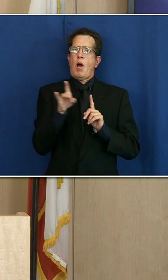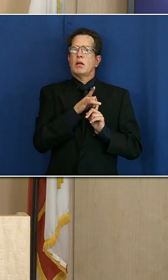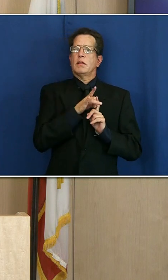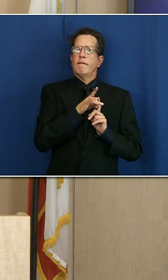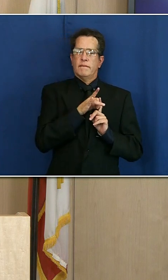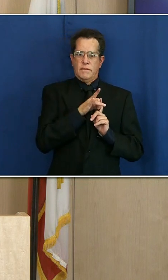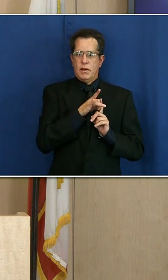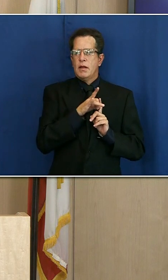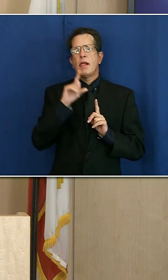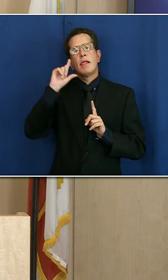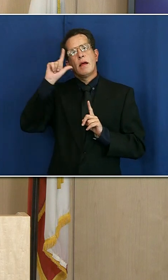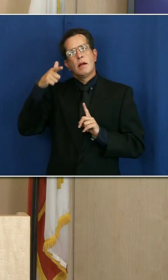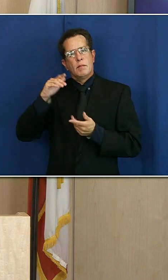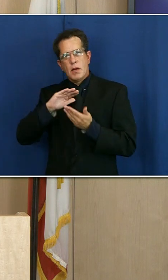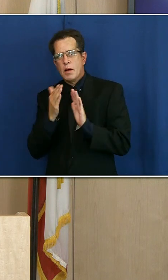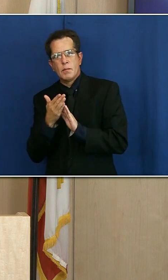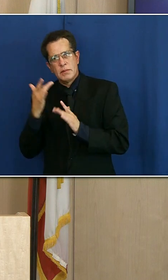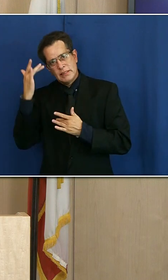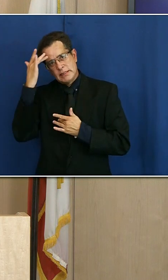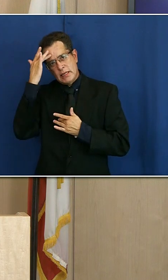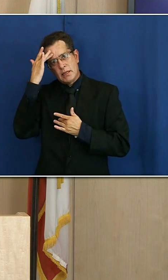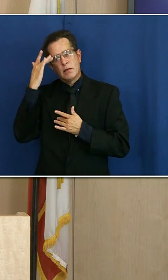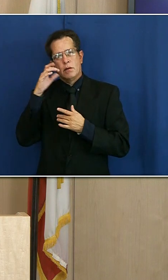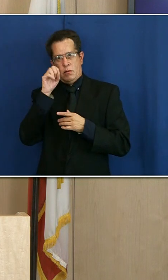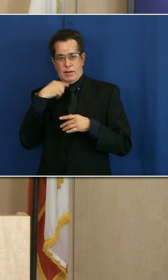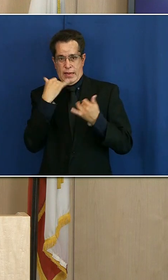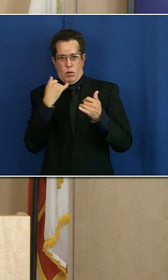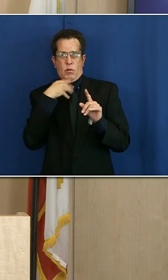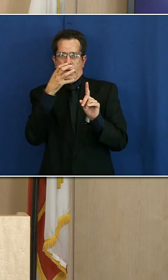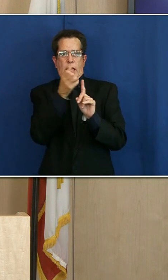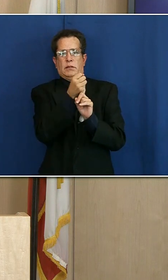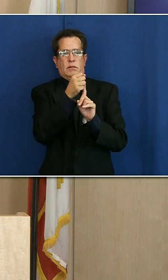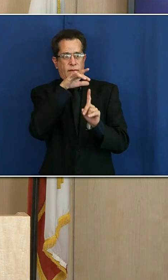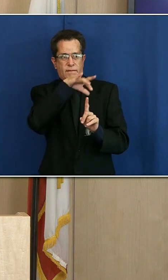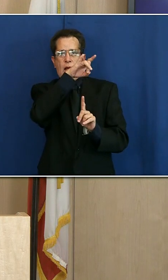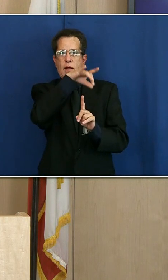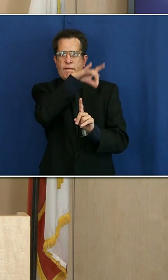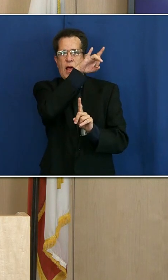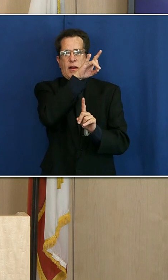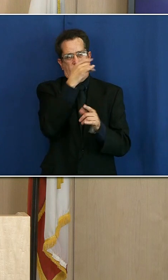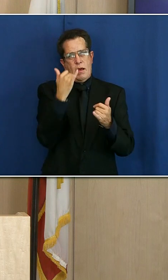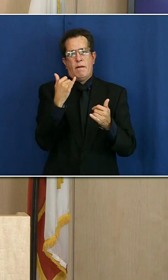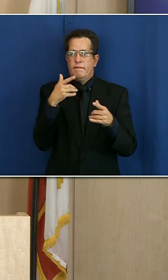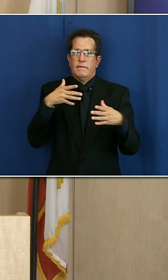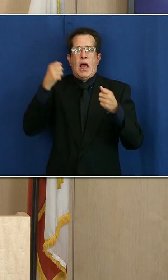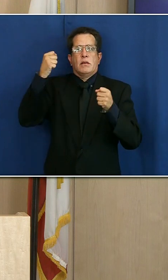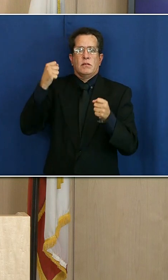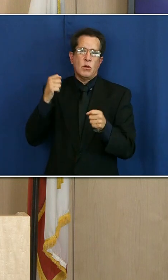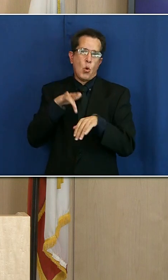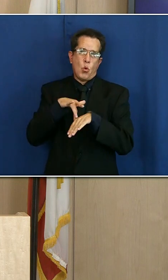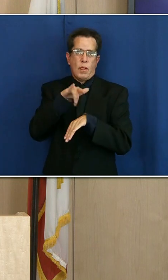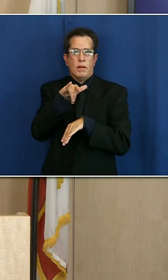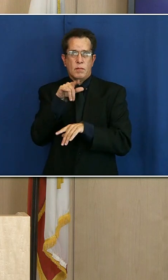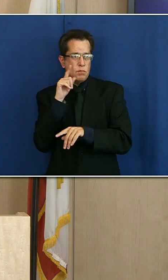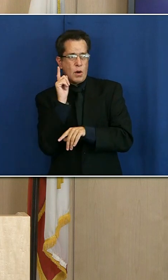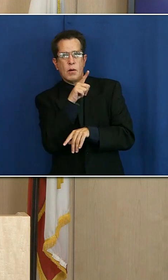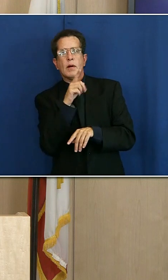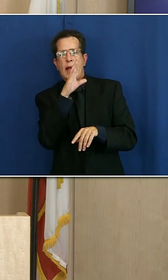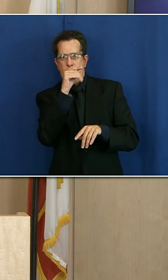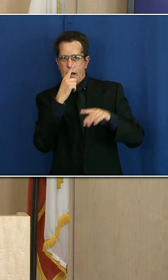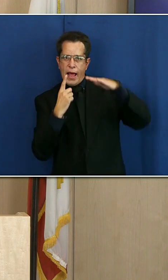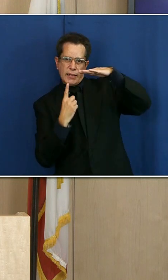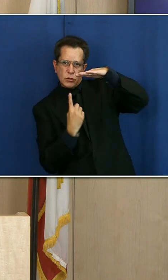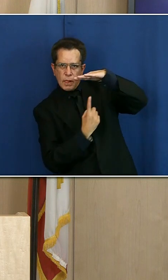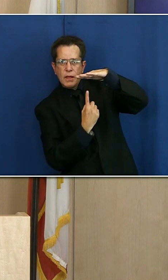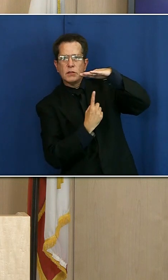later developed symptoms. And so we know that we're catching these cases very, very early. And so our isolation and